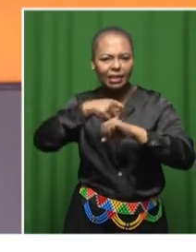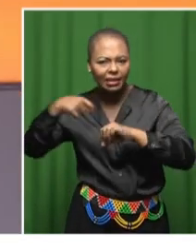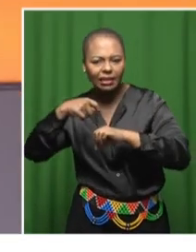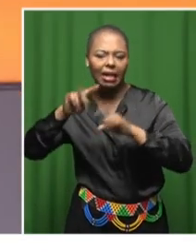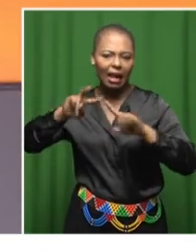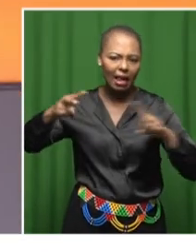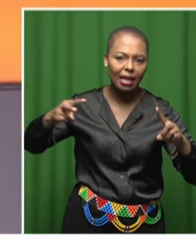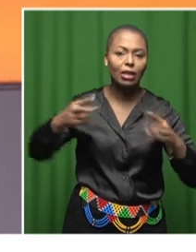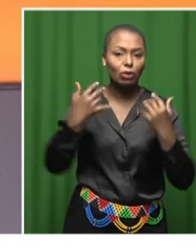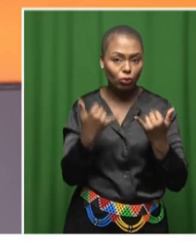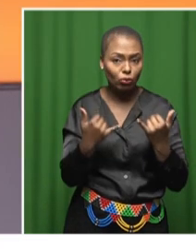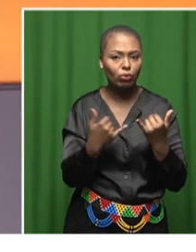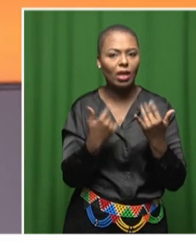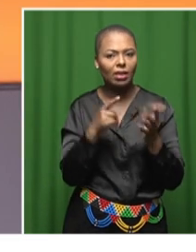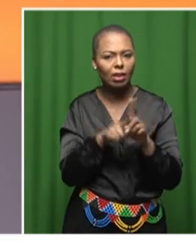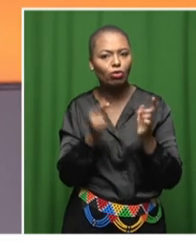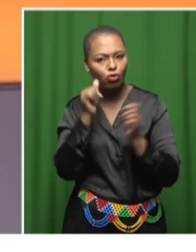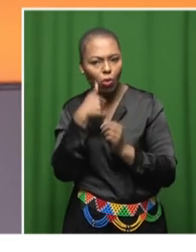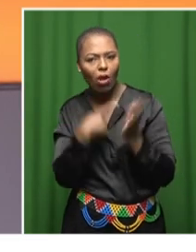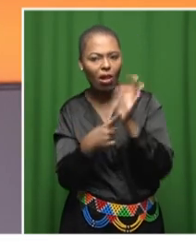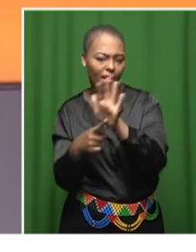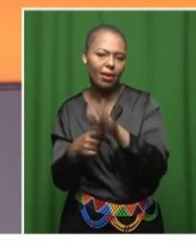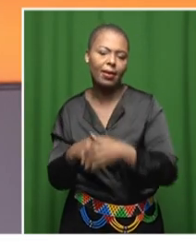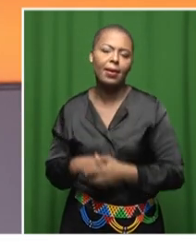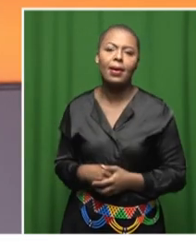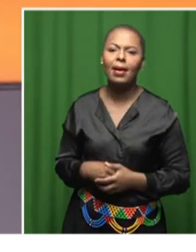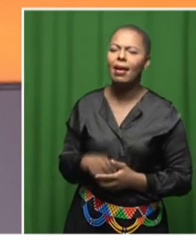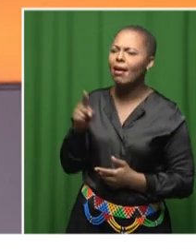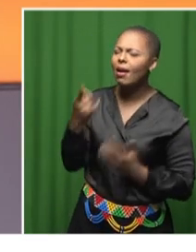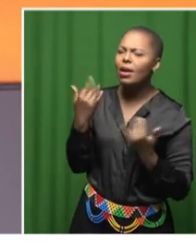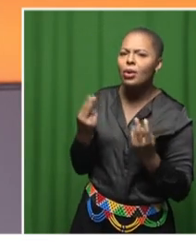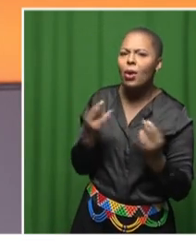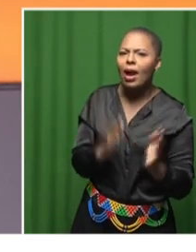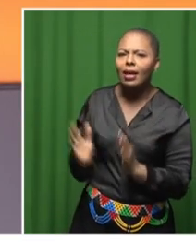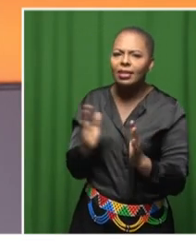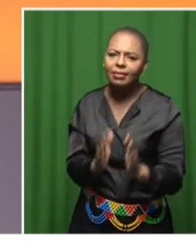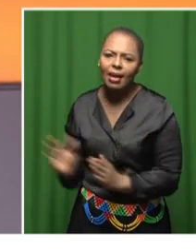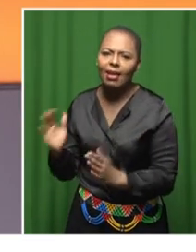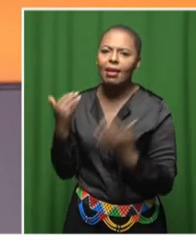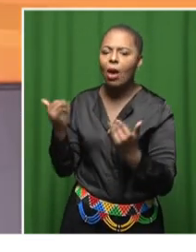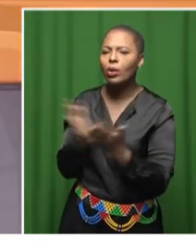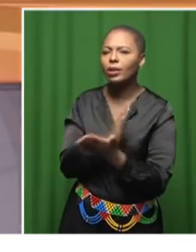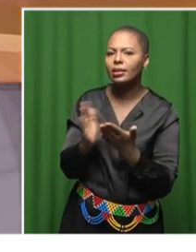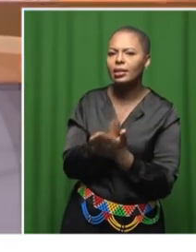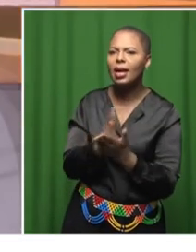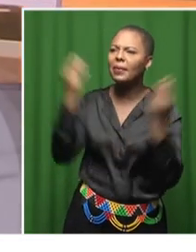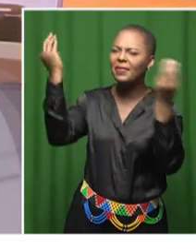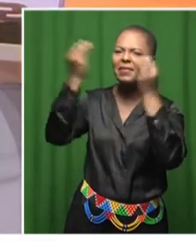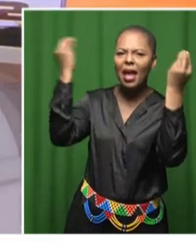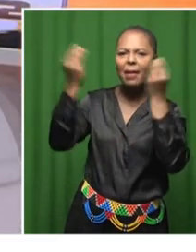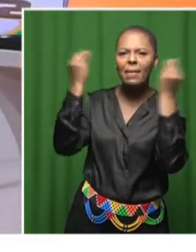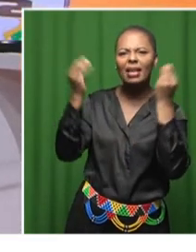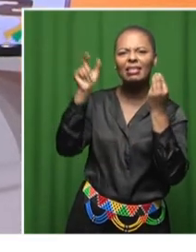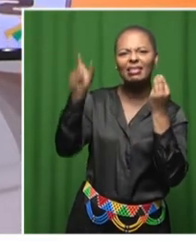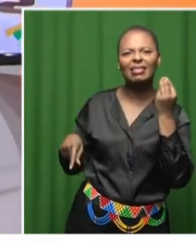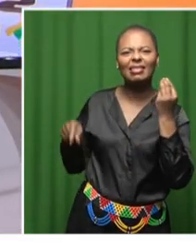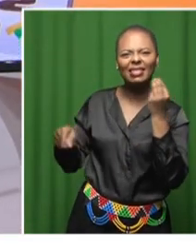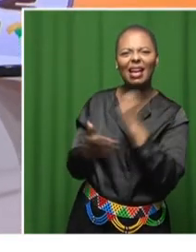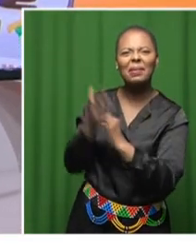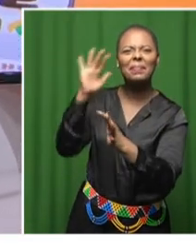work, Chain, on adding new arrangements and some of the iconic South African songs, including Hugh Masekela's Stimela.